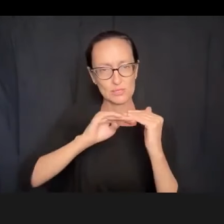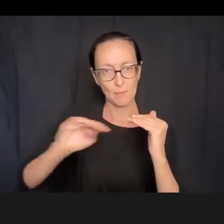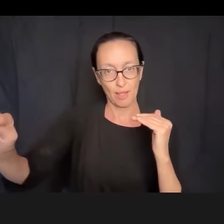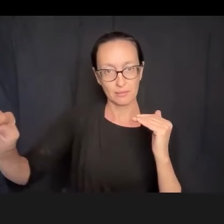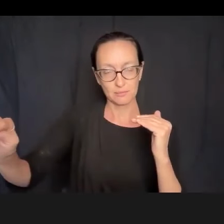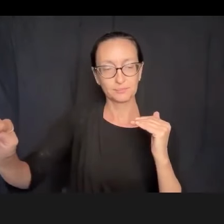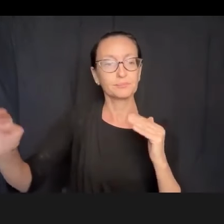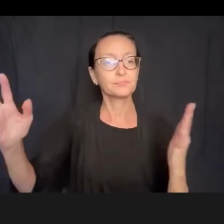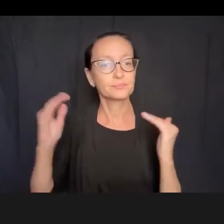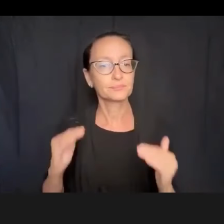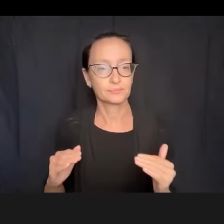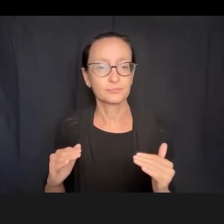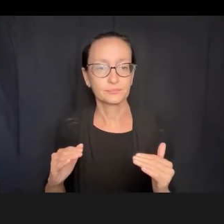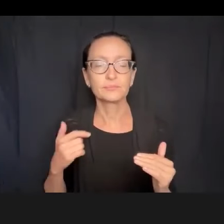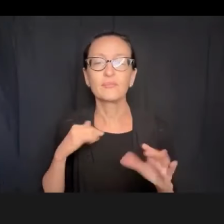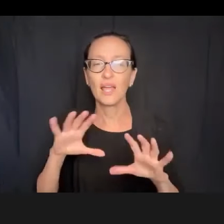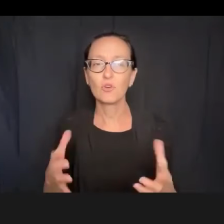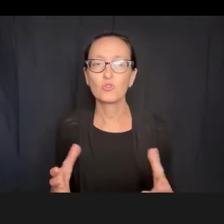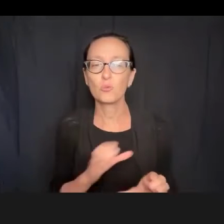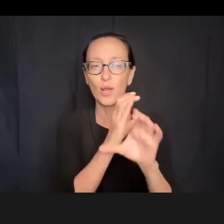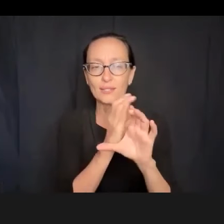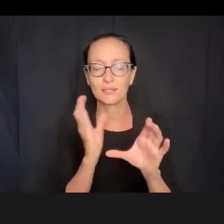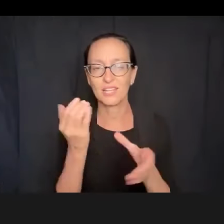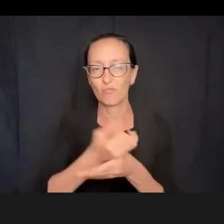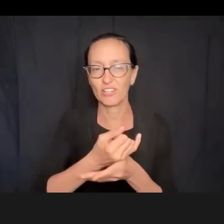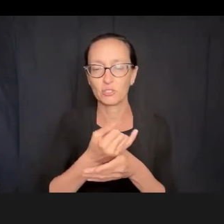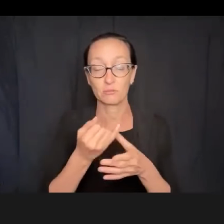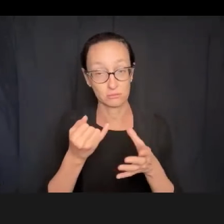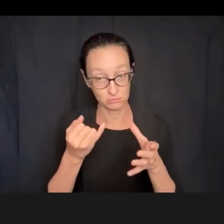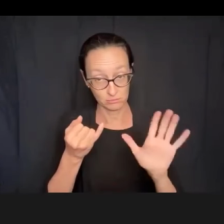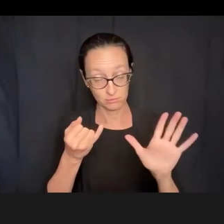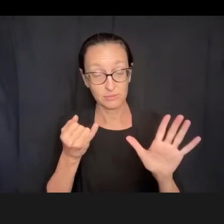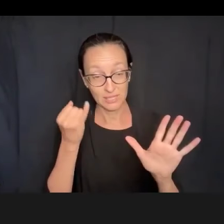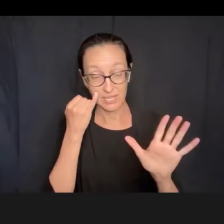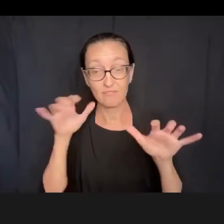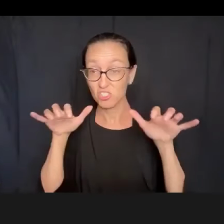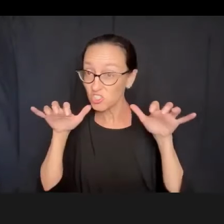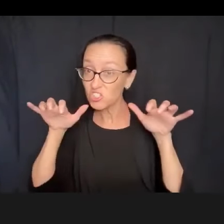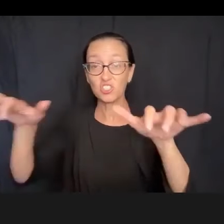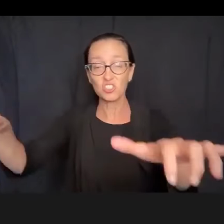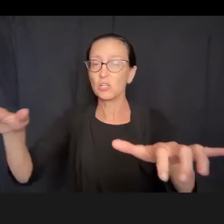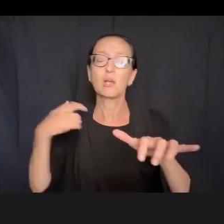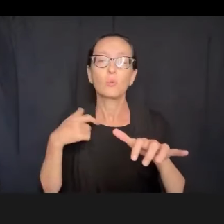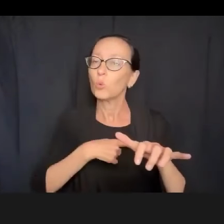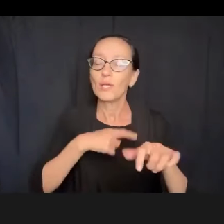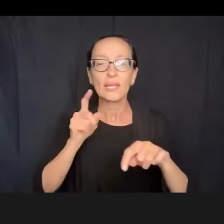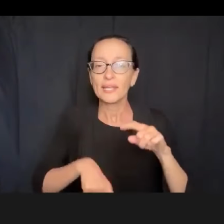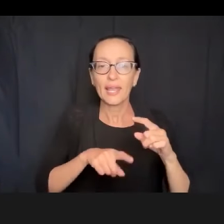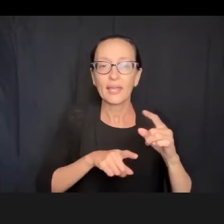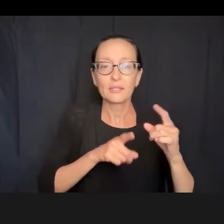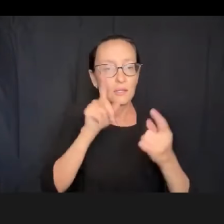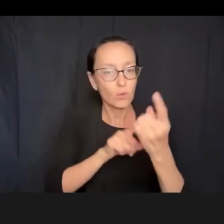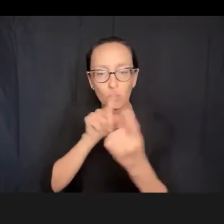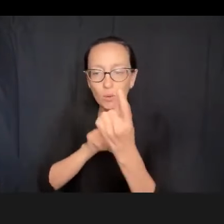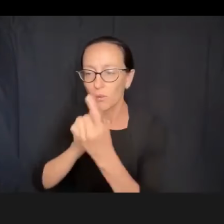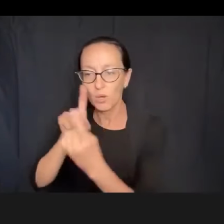we refer to as a group crisis intervention, because honestly, folks, in larger scale events, we cannot individually therapize our way out of this when you have a